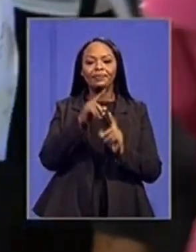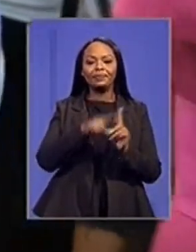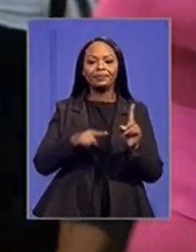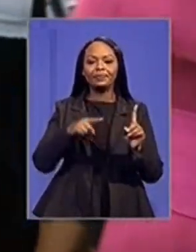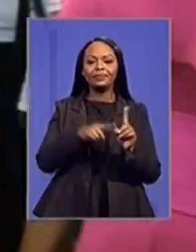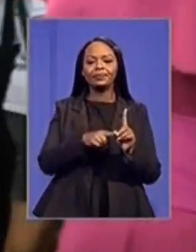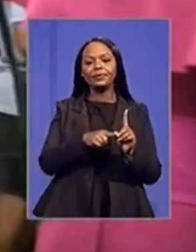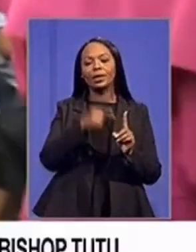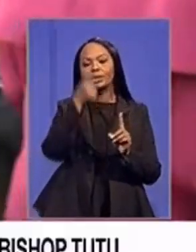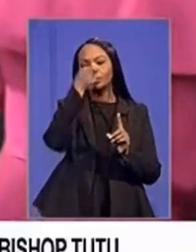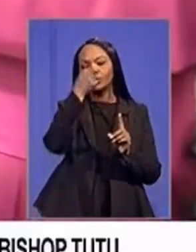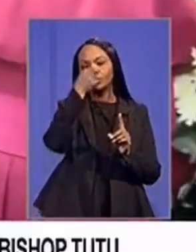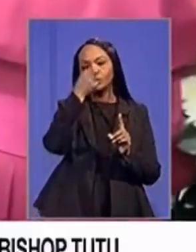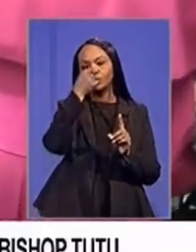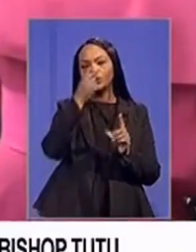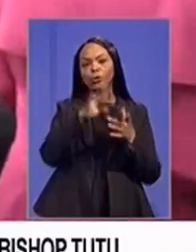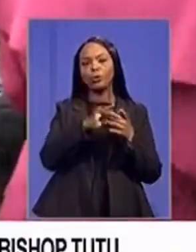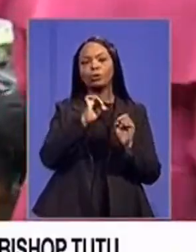Orlando Soweto.